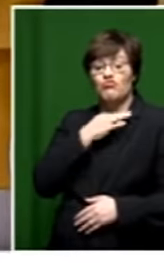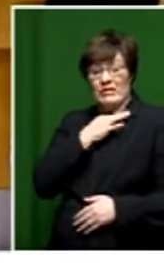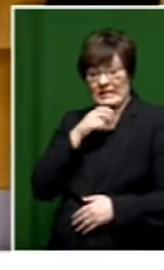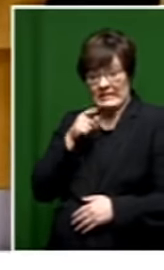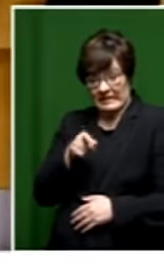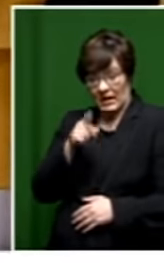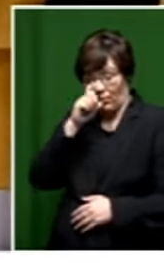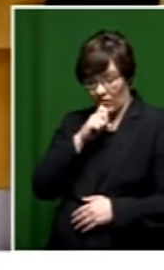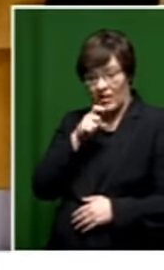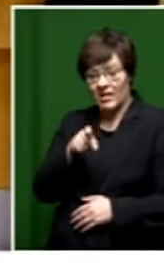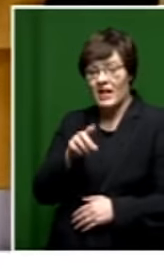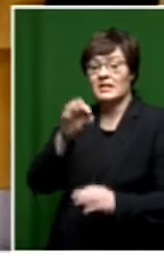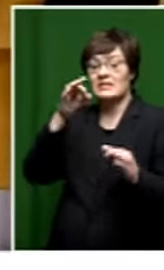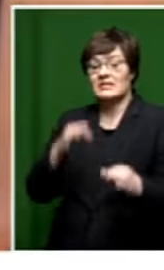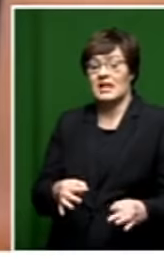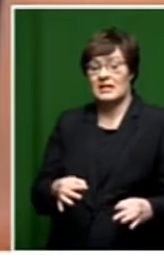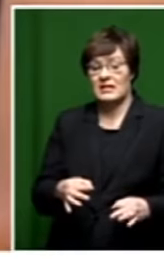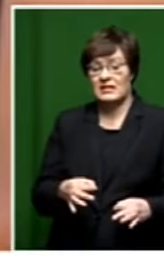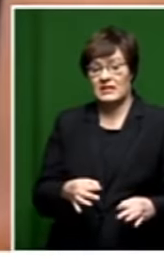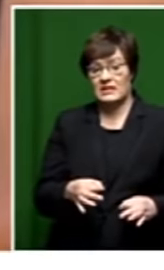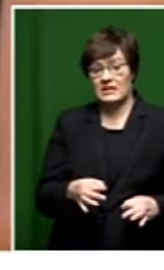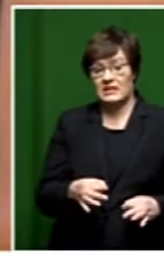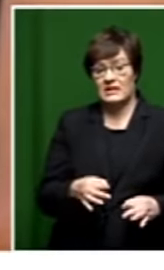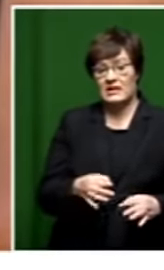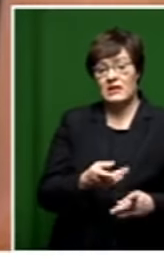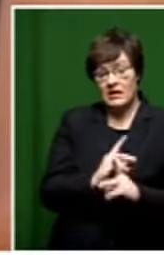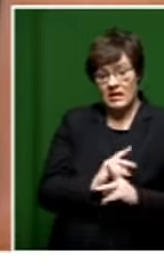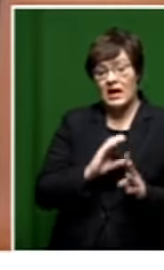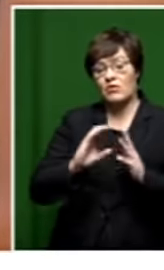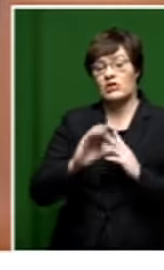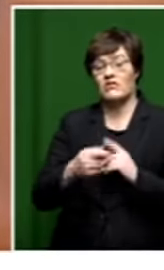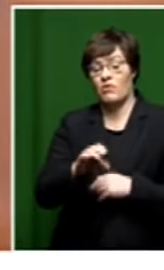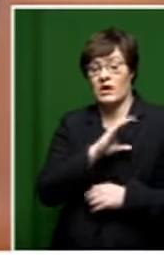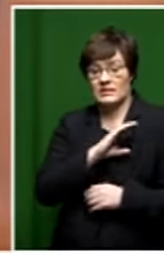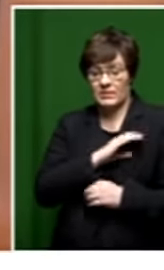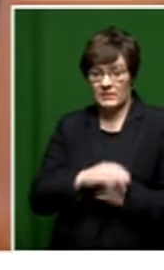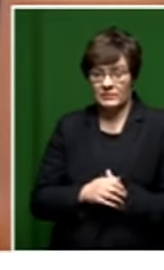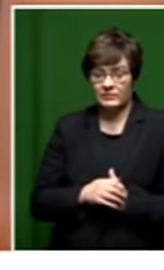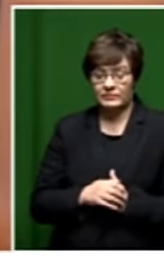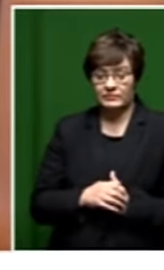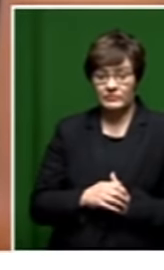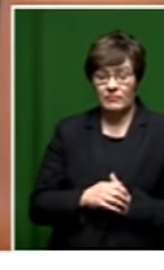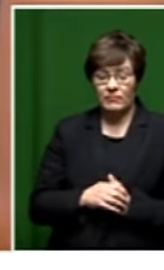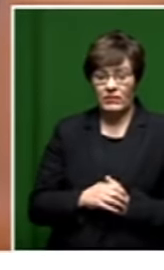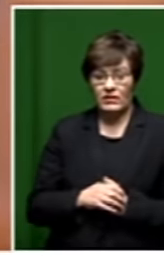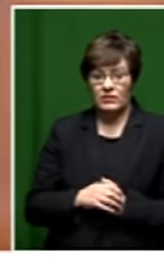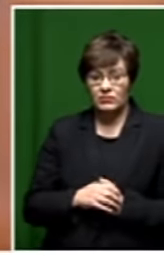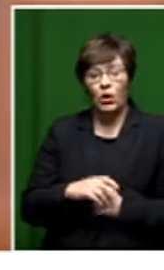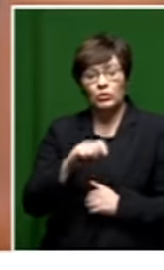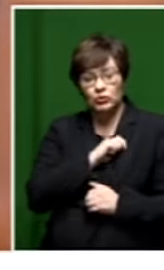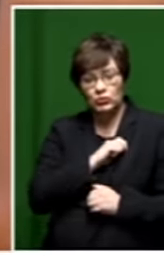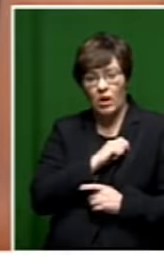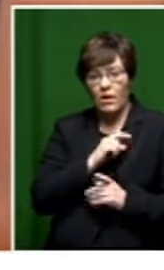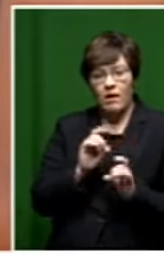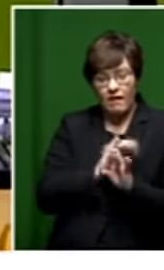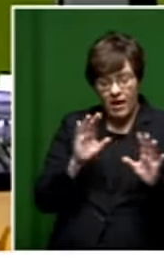determinant of how they, lend credit to their customers. So we really unpacked that